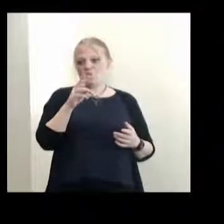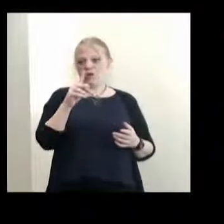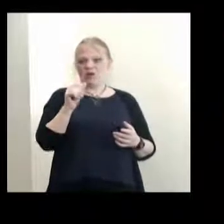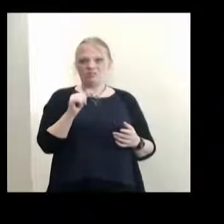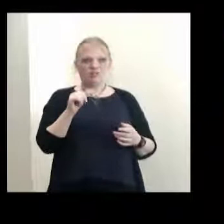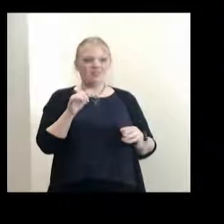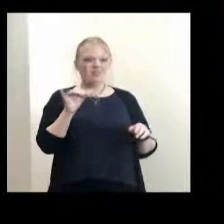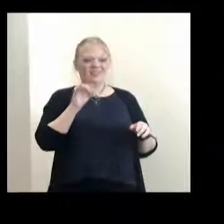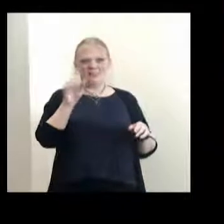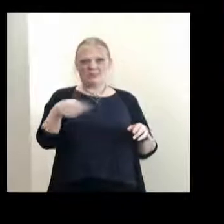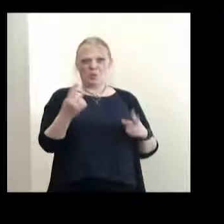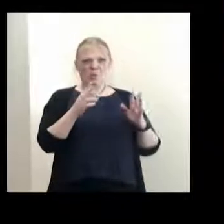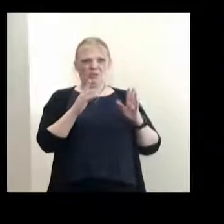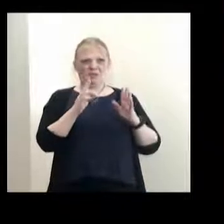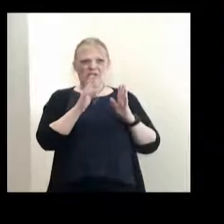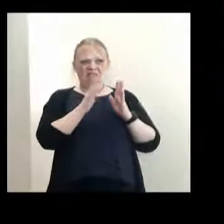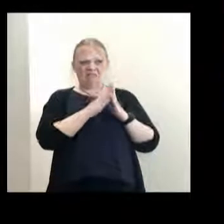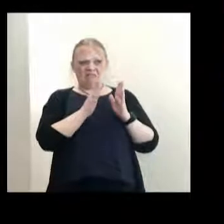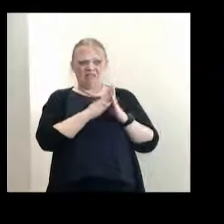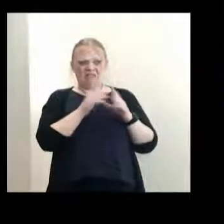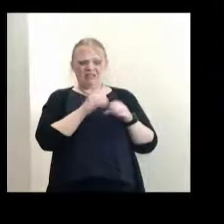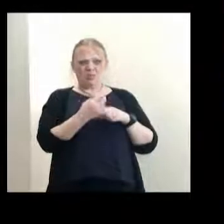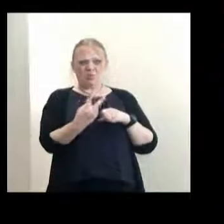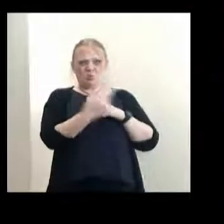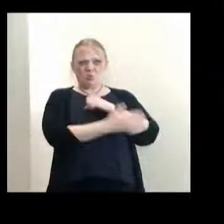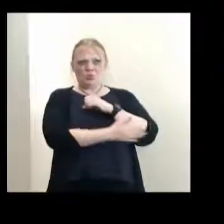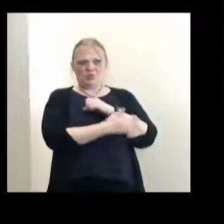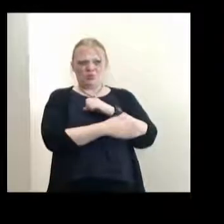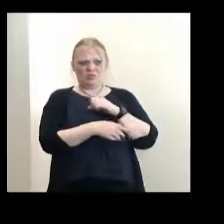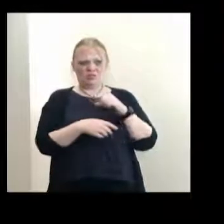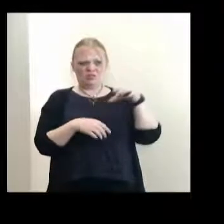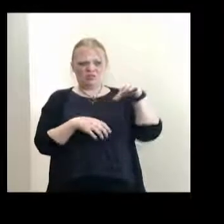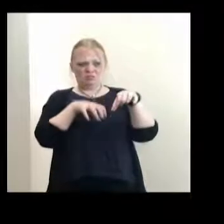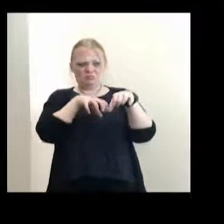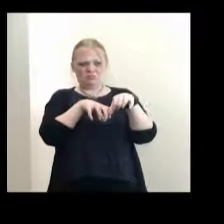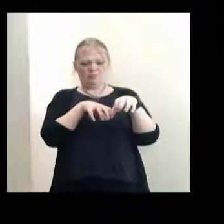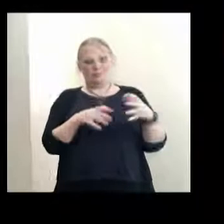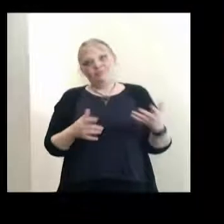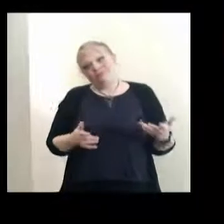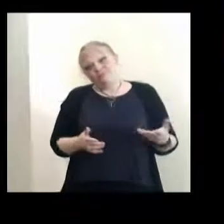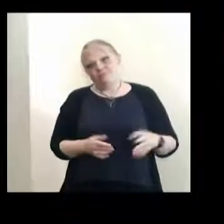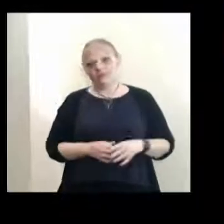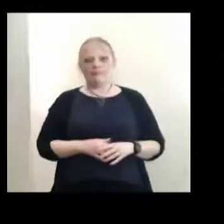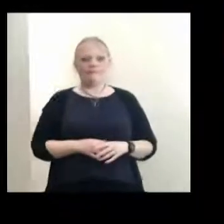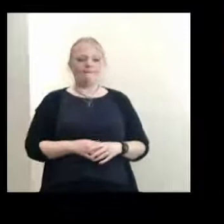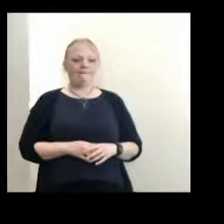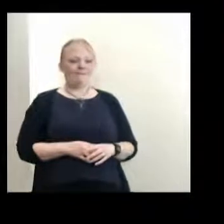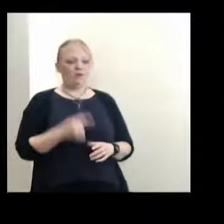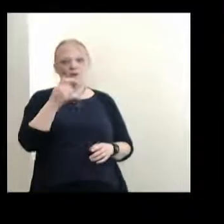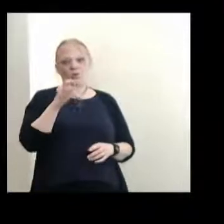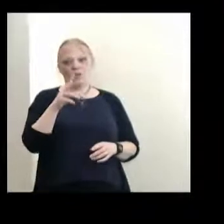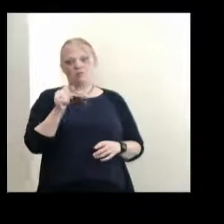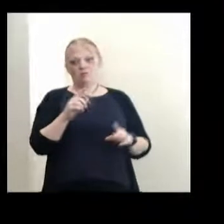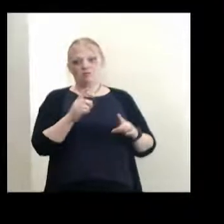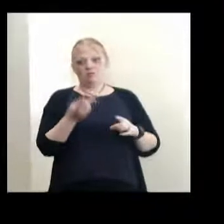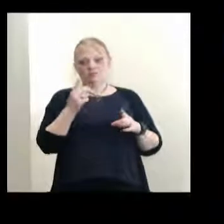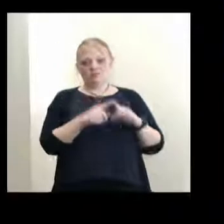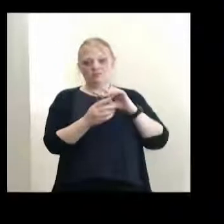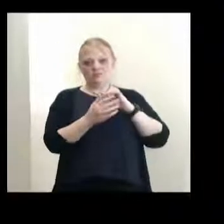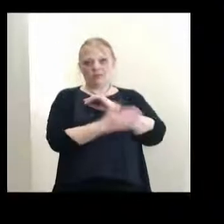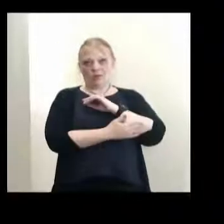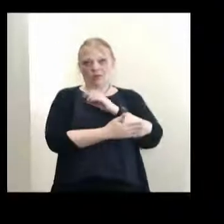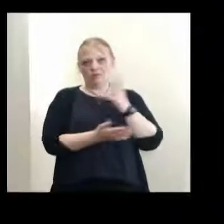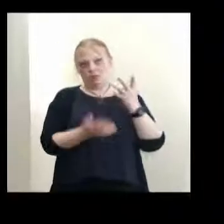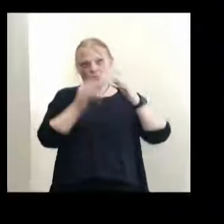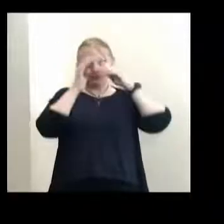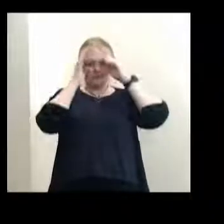that I'm aware of that's actually in 2 counties. We've had villages that are in 2 communities, 2 towns, but Gowanda is actually in 2 counties.